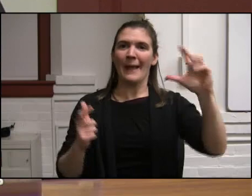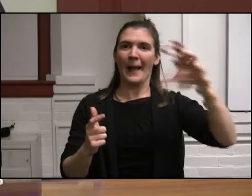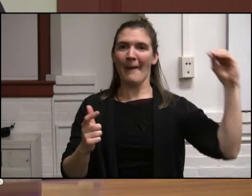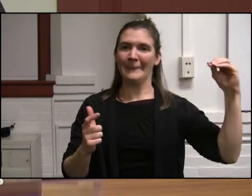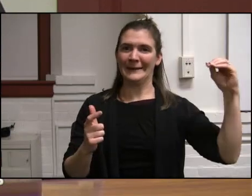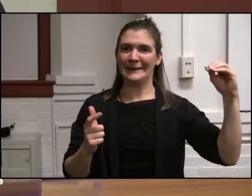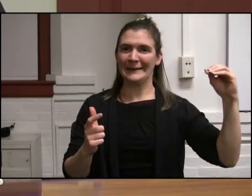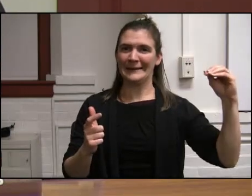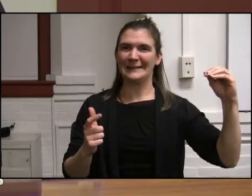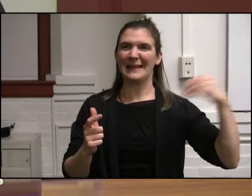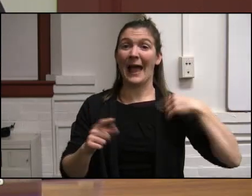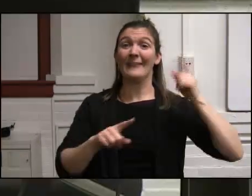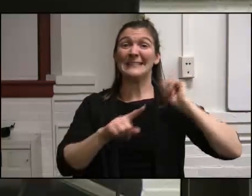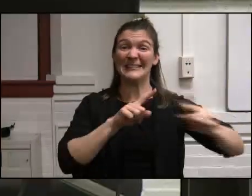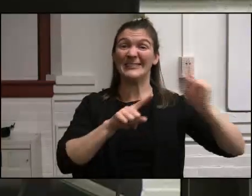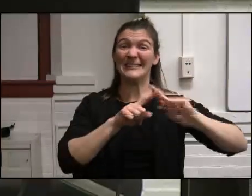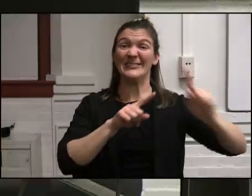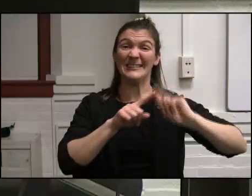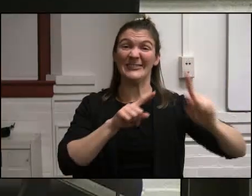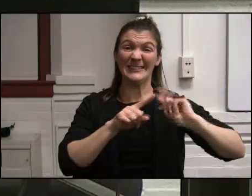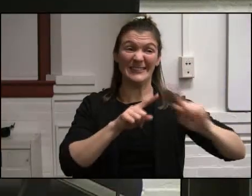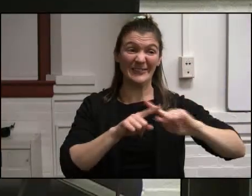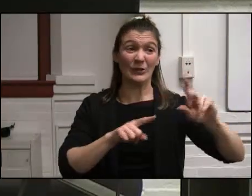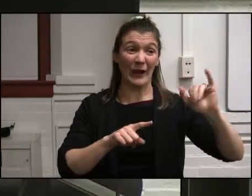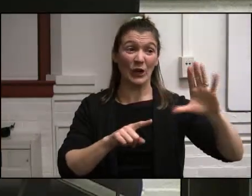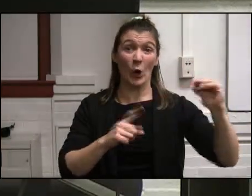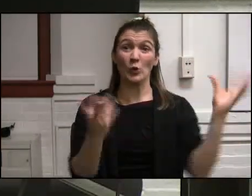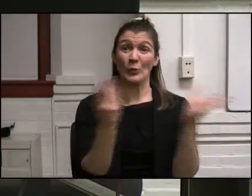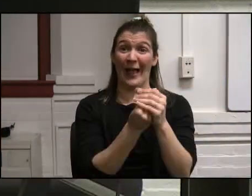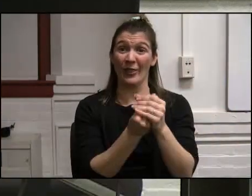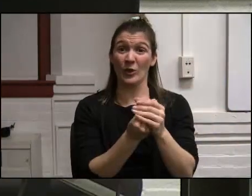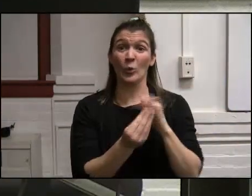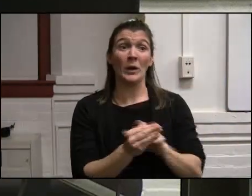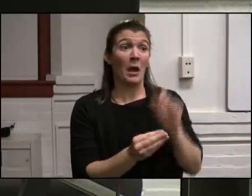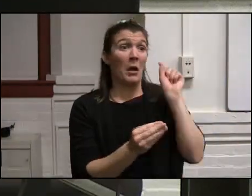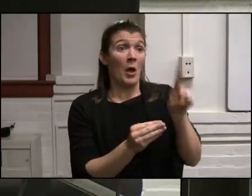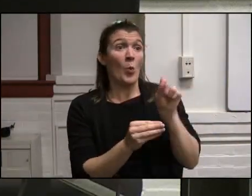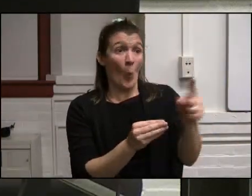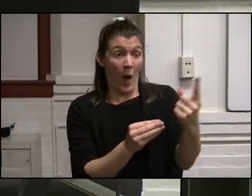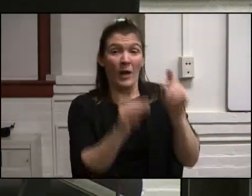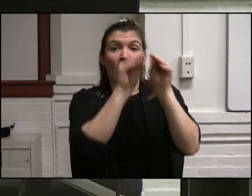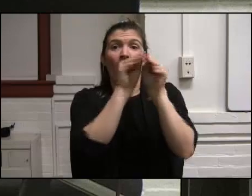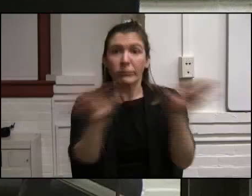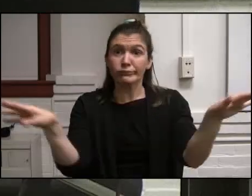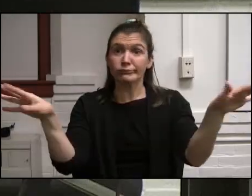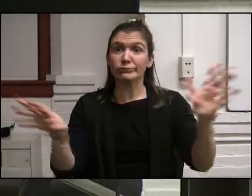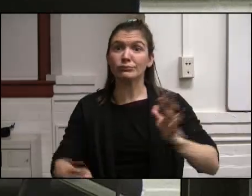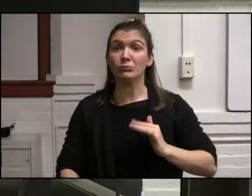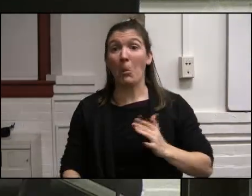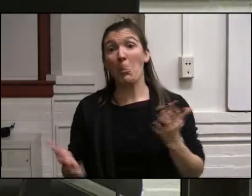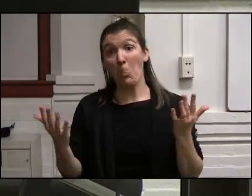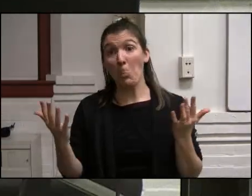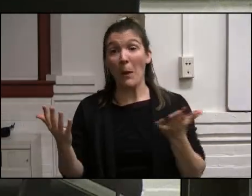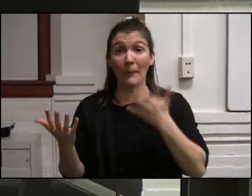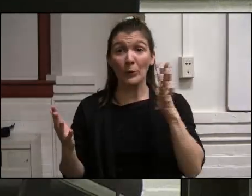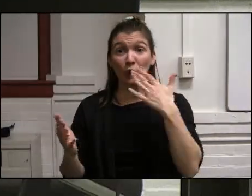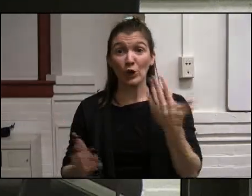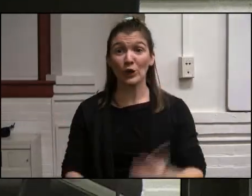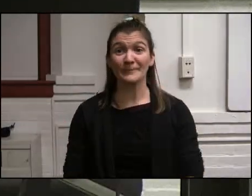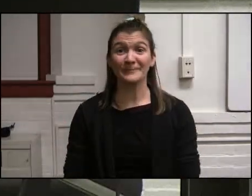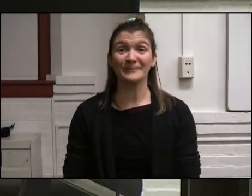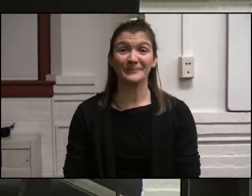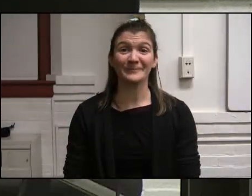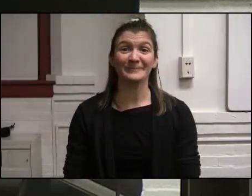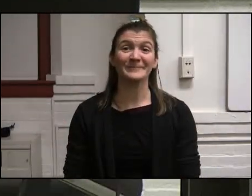companies that have lots of different stations. So we found that we got a good bang for the buck in doing some radio that actually was spread around